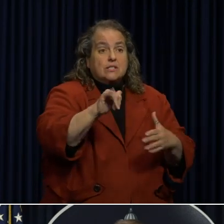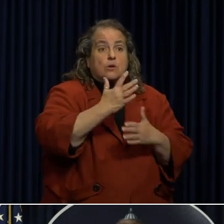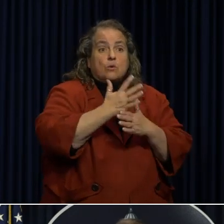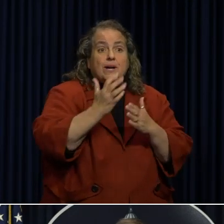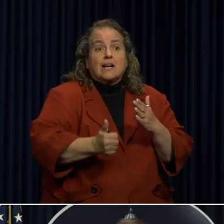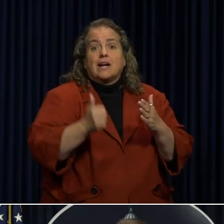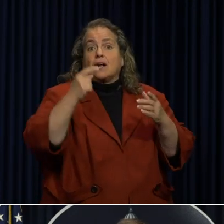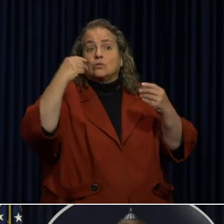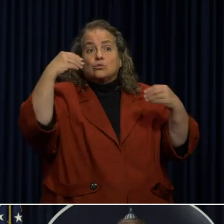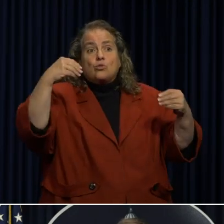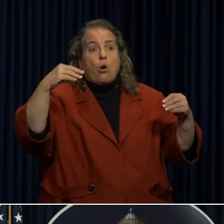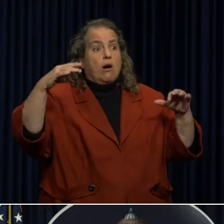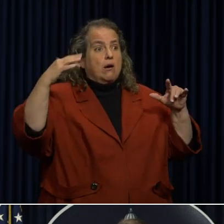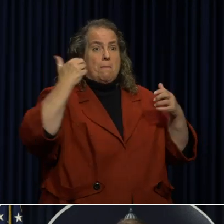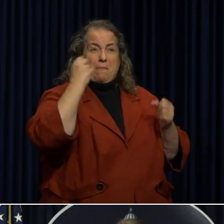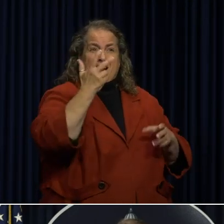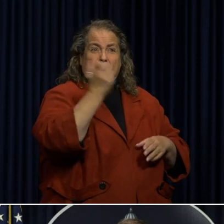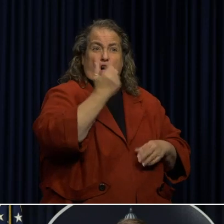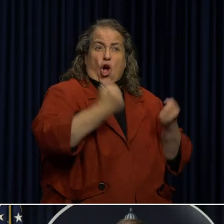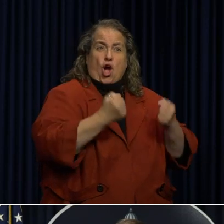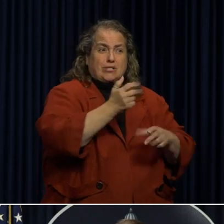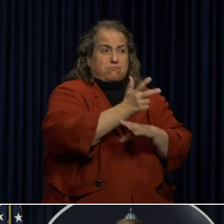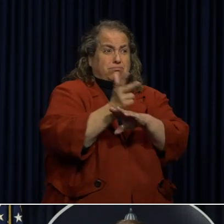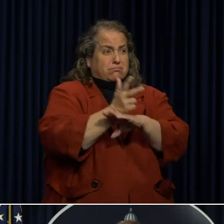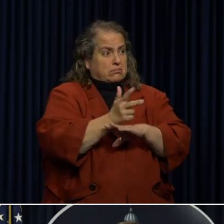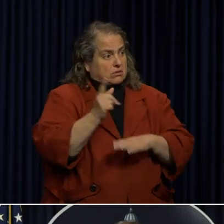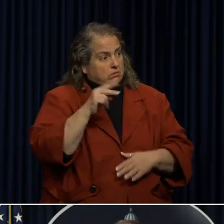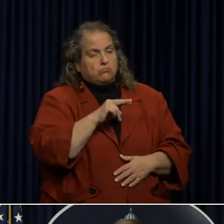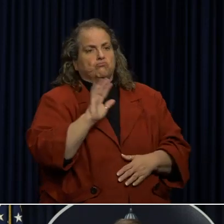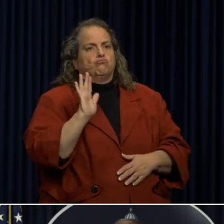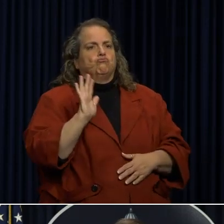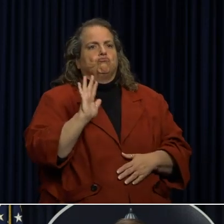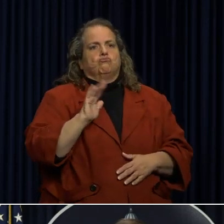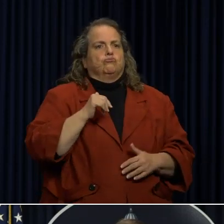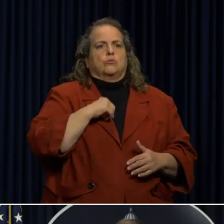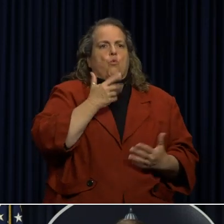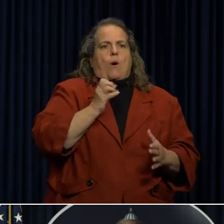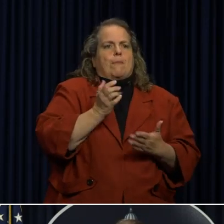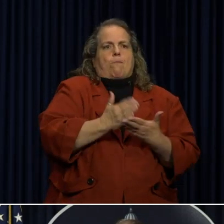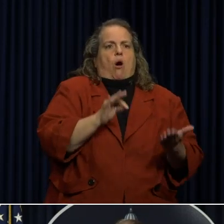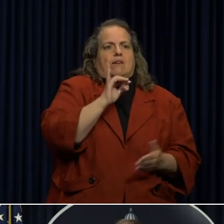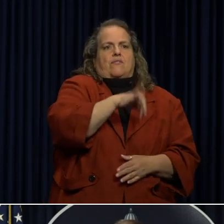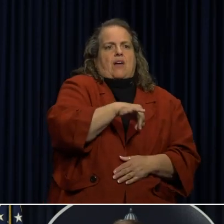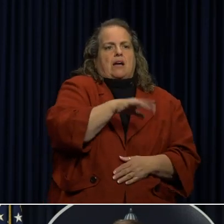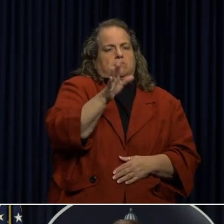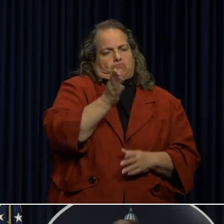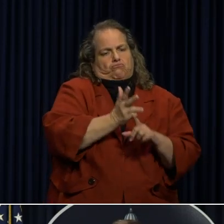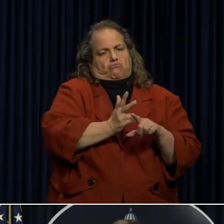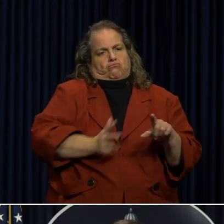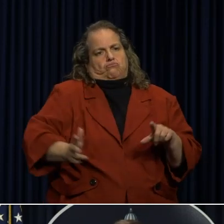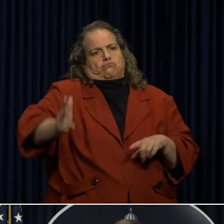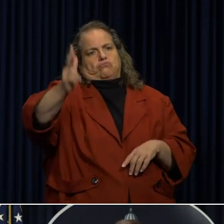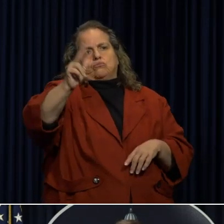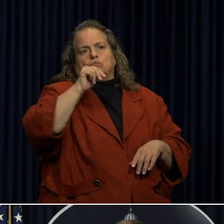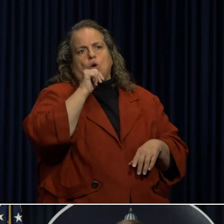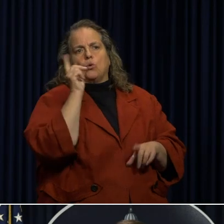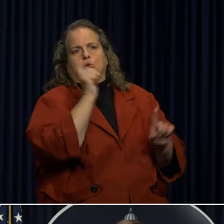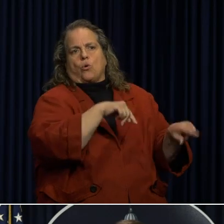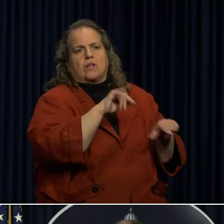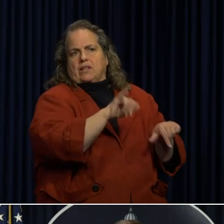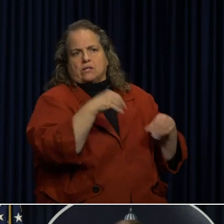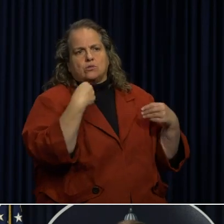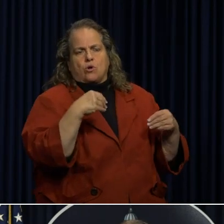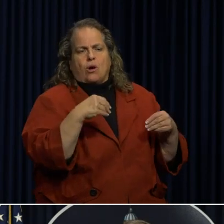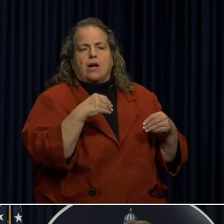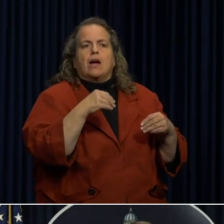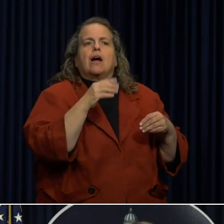other areas, just don't be a part of it. You don't want to be that extra person that is in the midst of it. Not being a part of it protects you and